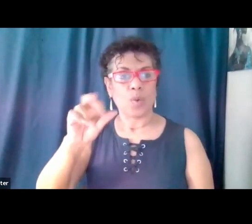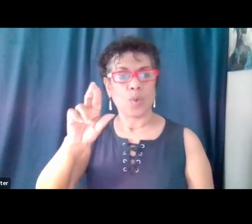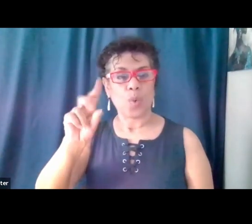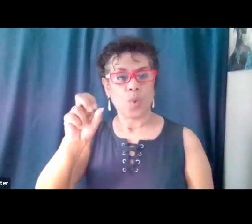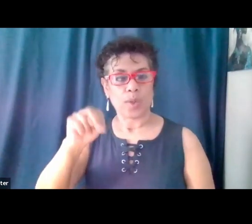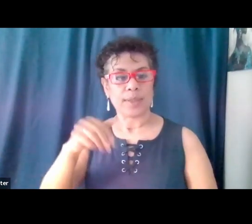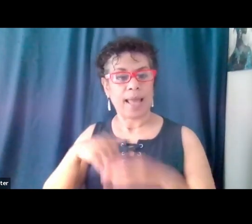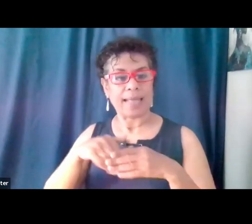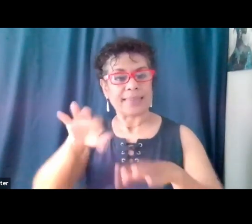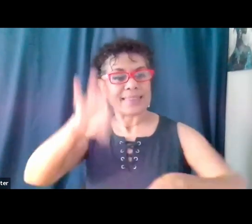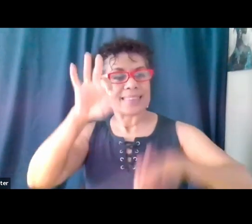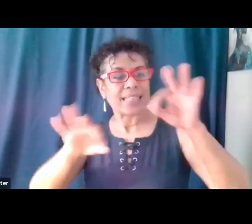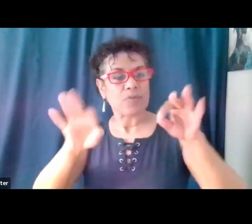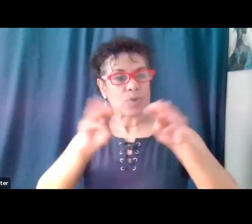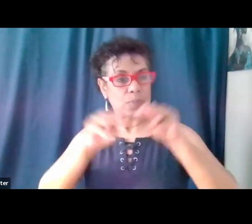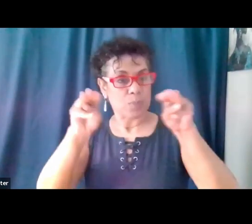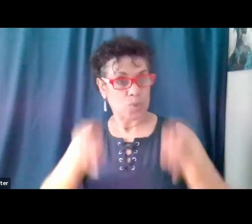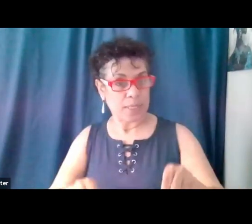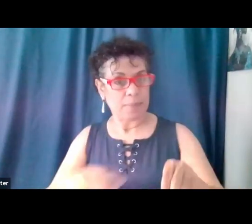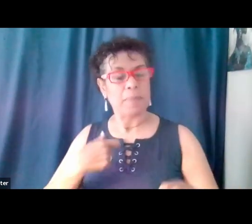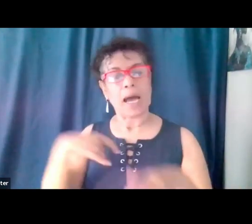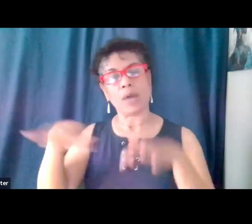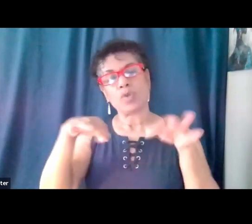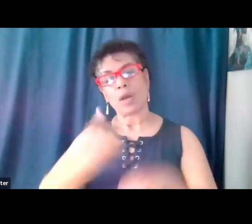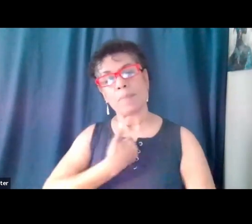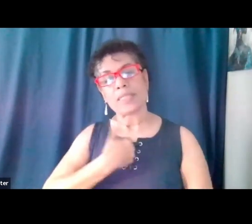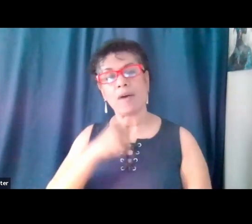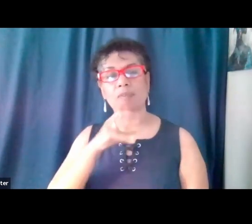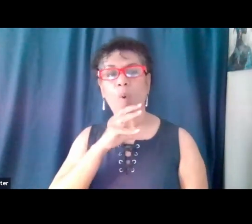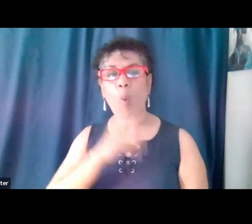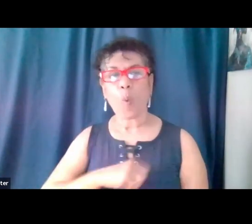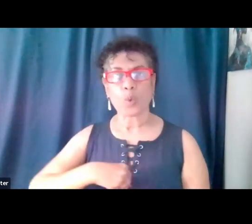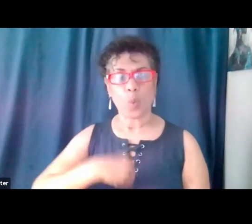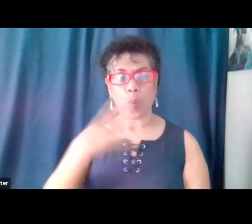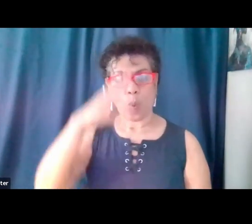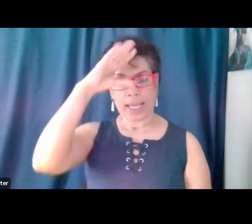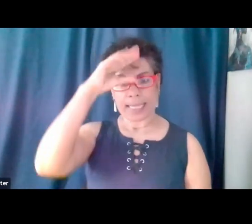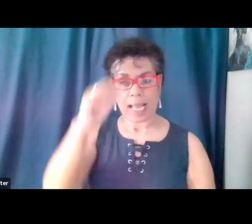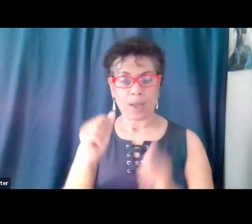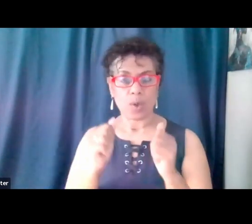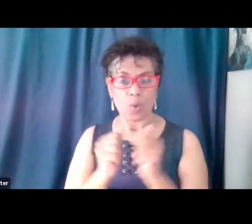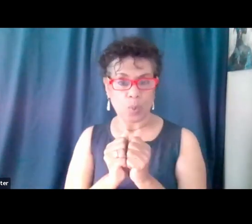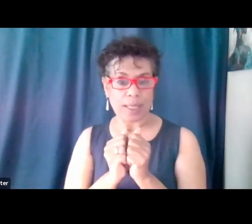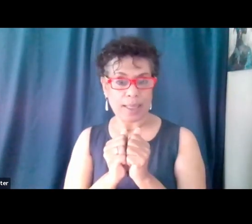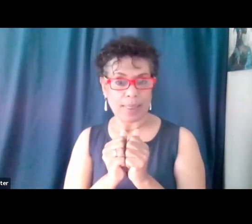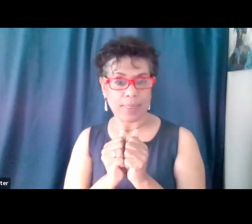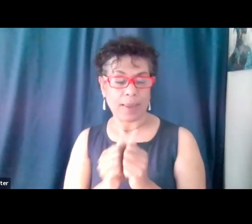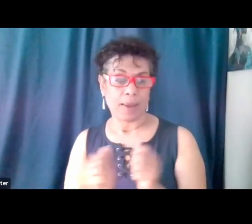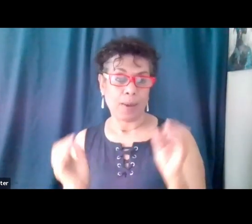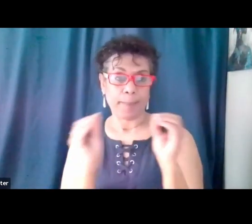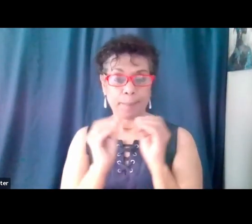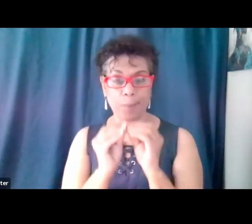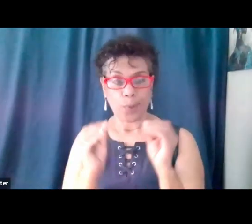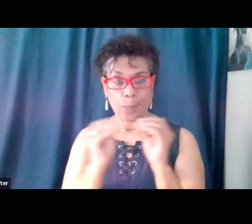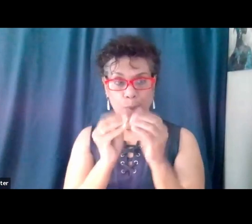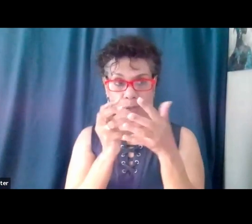Museum. I would describe myself as an older white guy with progressively more and more